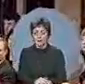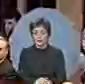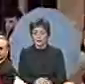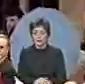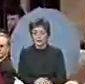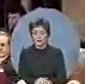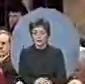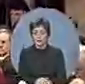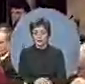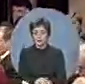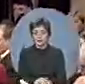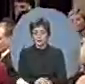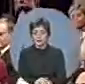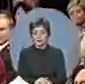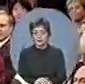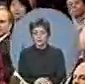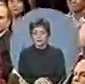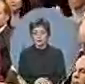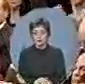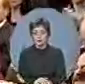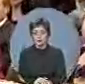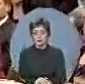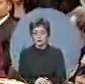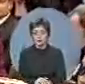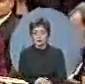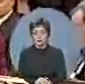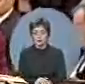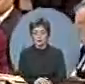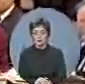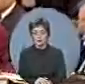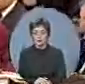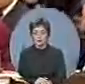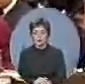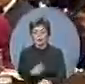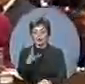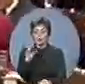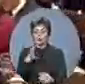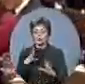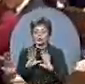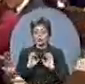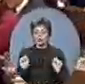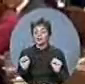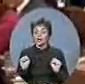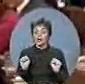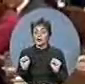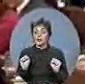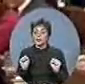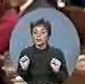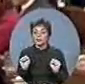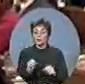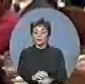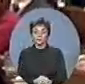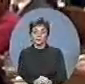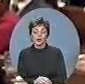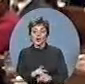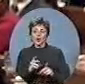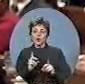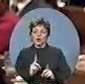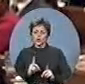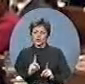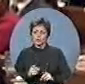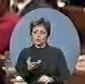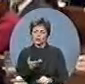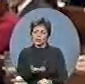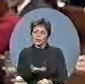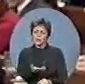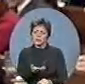to the workers? The Honourable Minister of Human Resources. Now, Mr. Speaker, this member is really way out of line here. This government has moved to